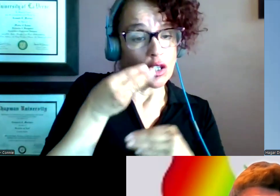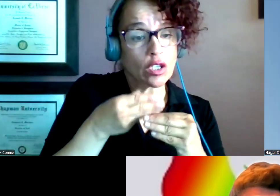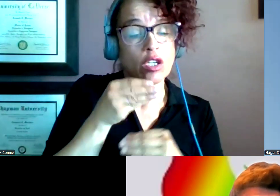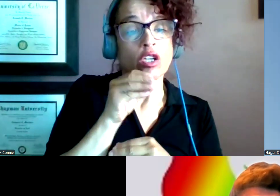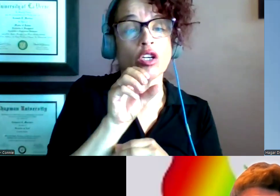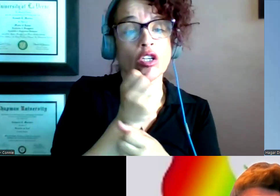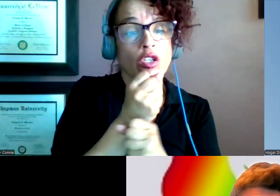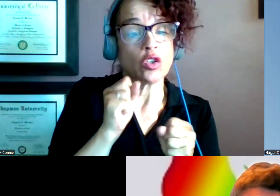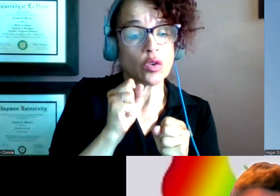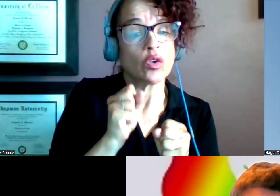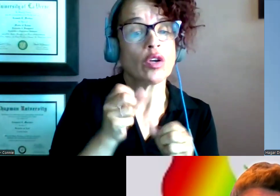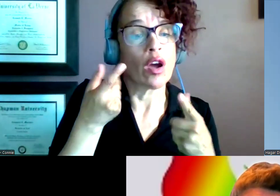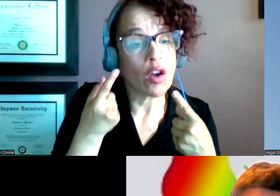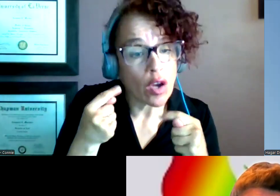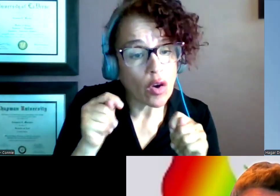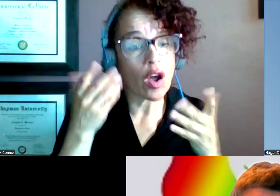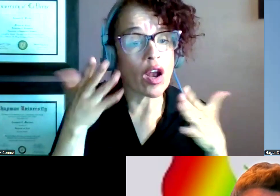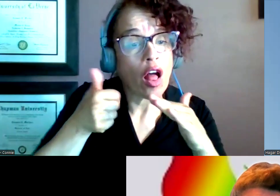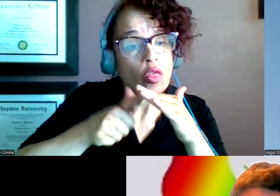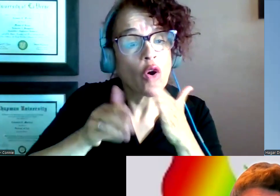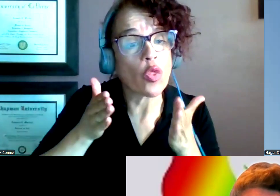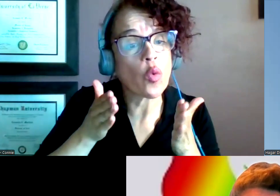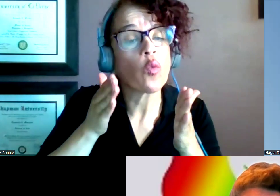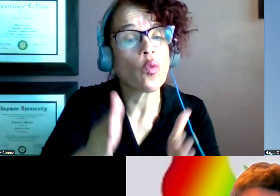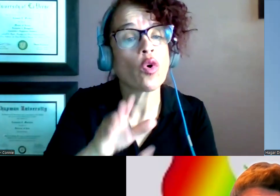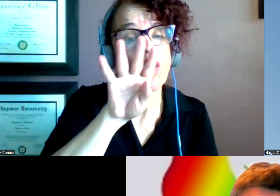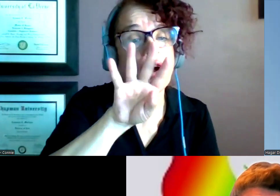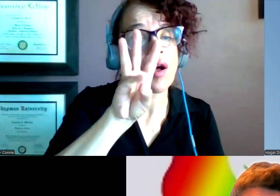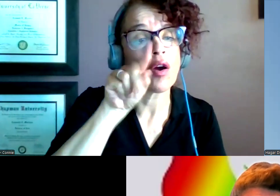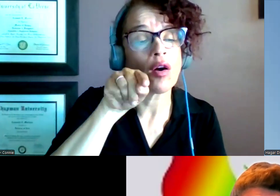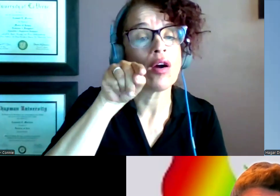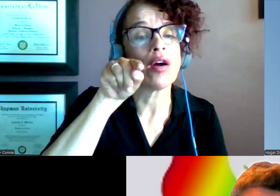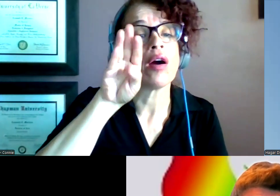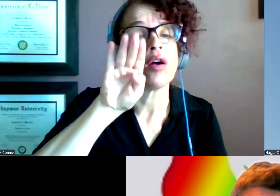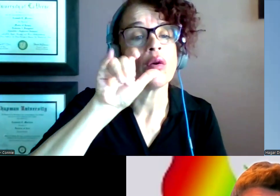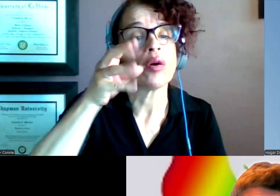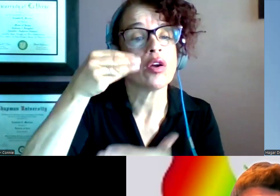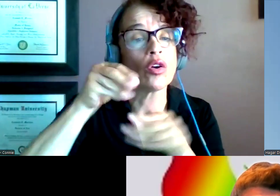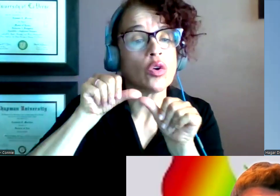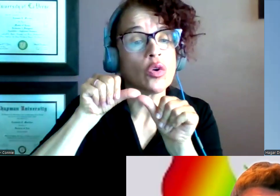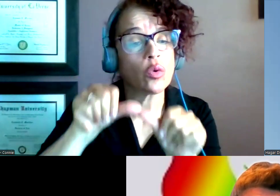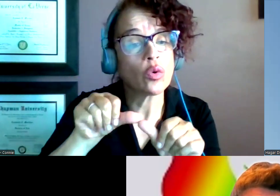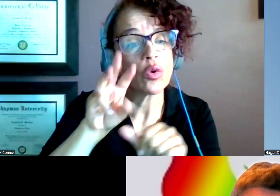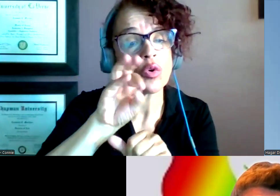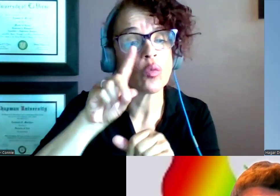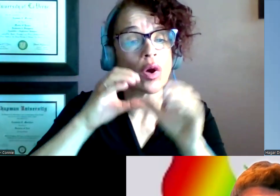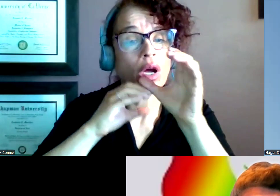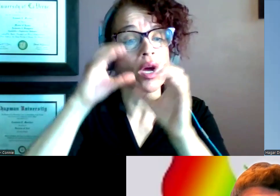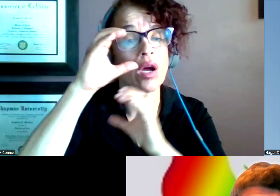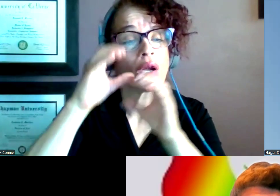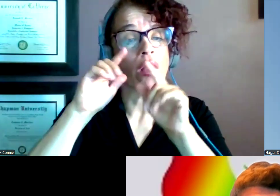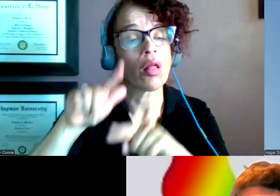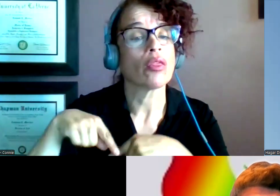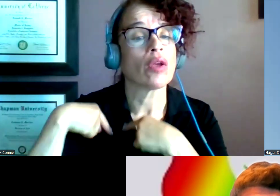mass deportation efforts that are already underway, and $46.5 billion to continue wall construction along